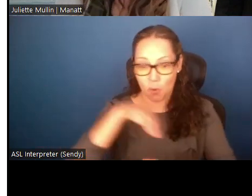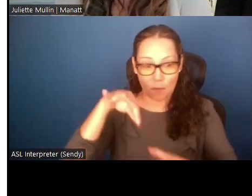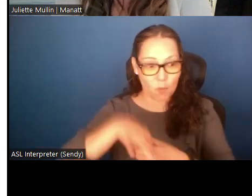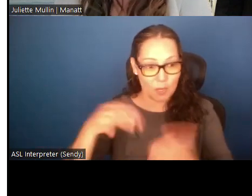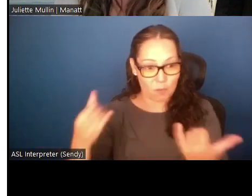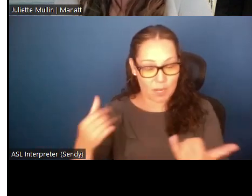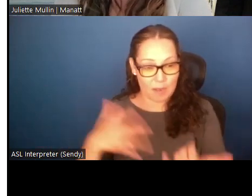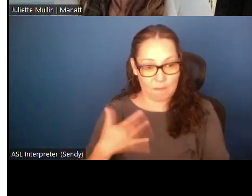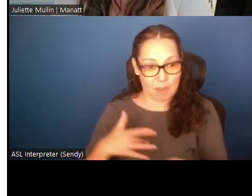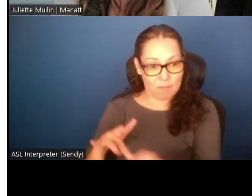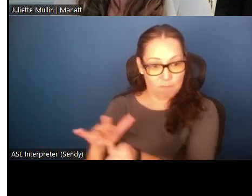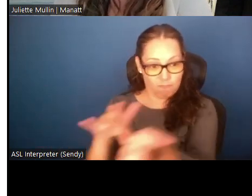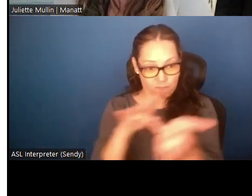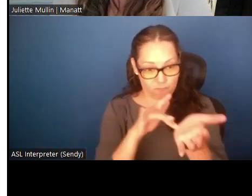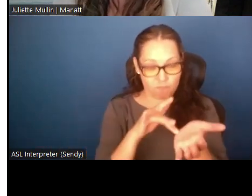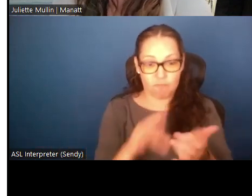Okay.